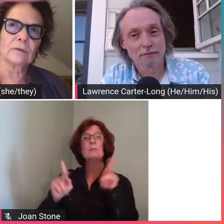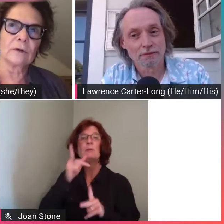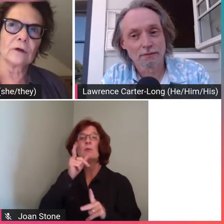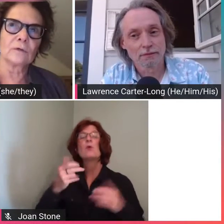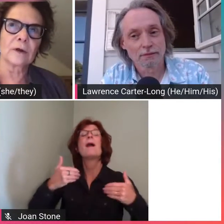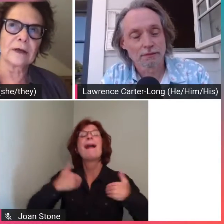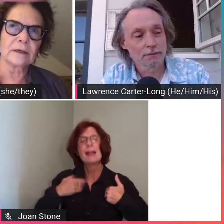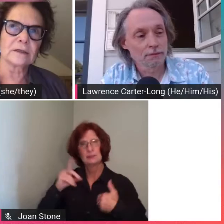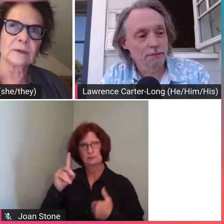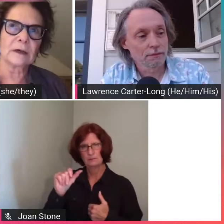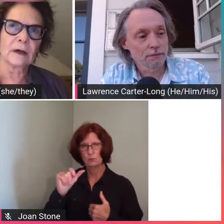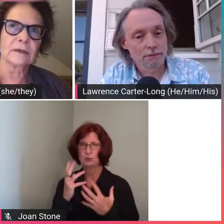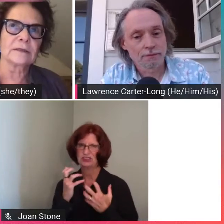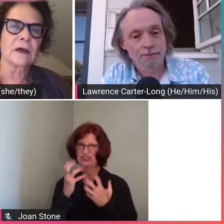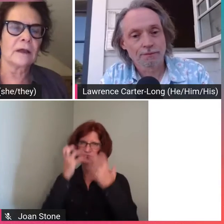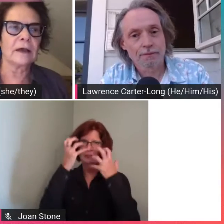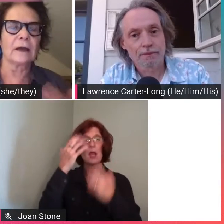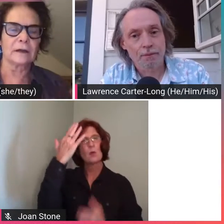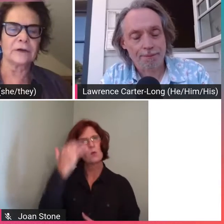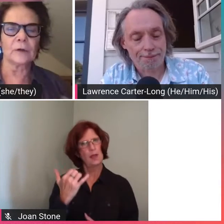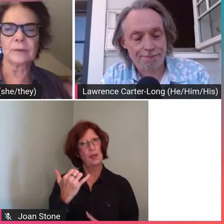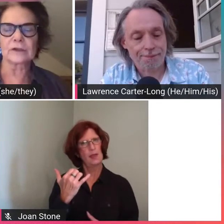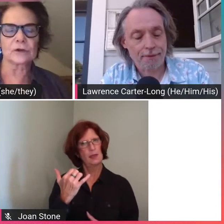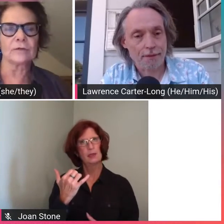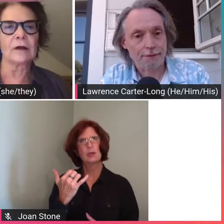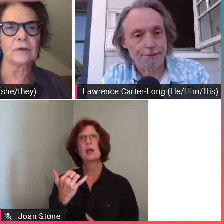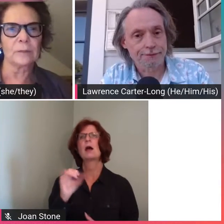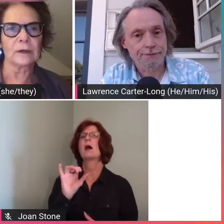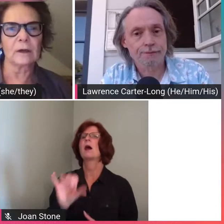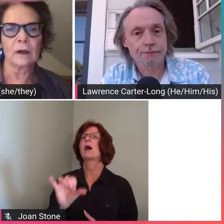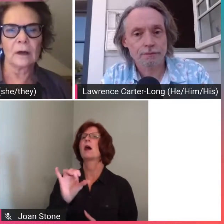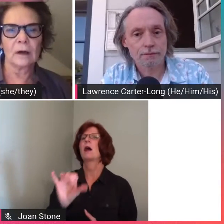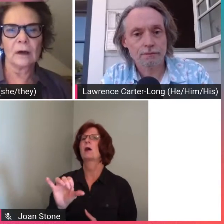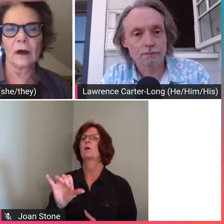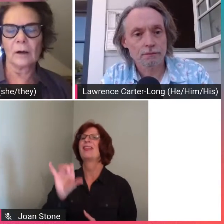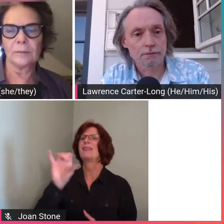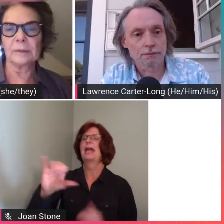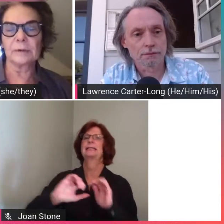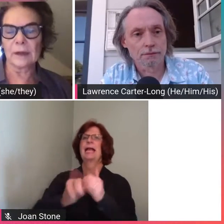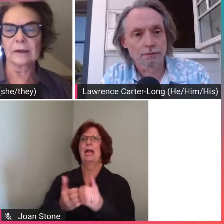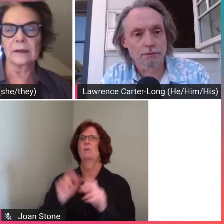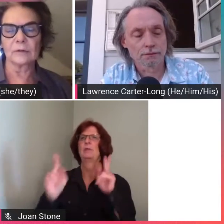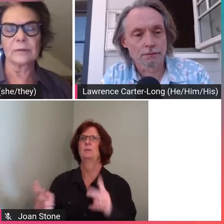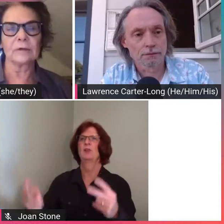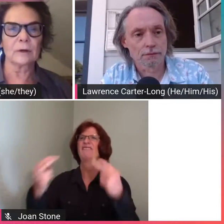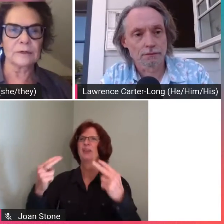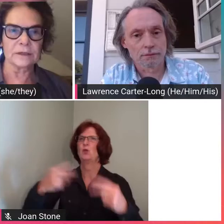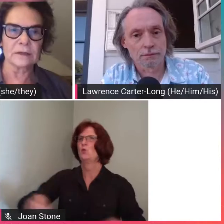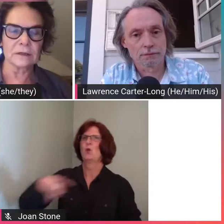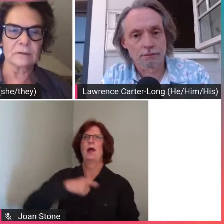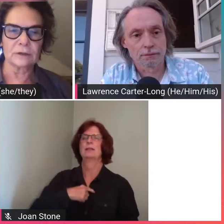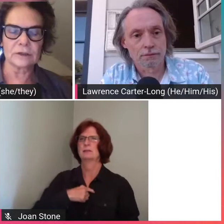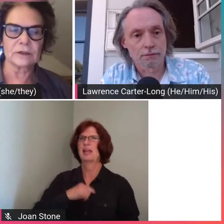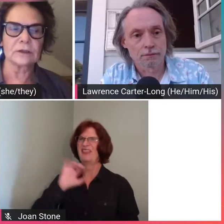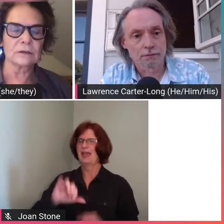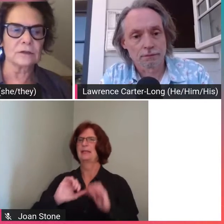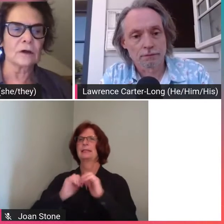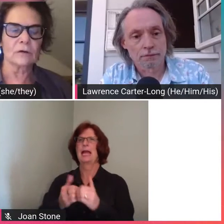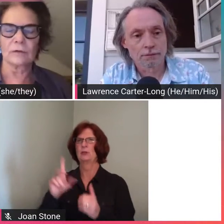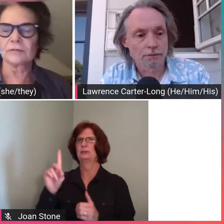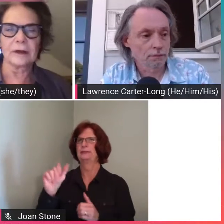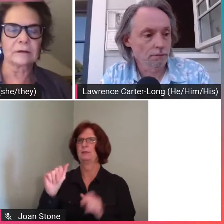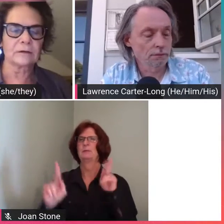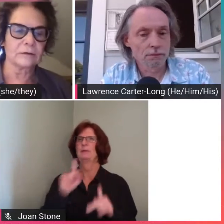were enraged because they got a clearer picture of how they were being, people like them were being represented, which